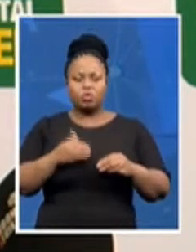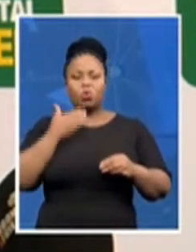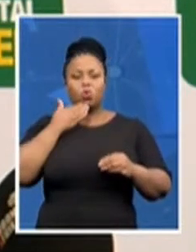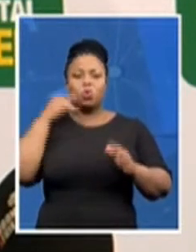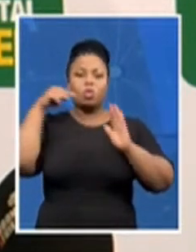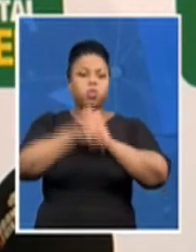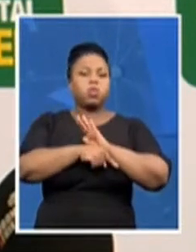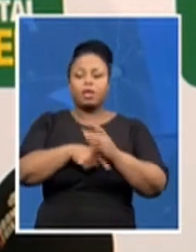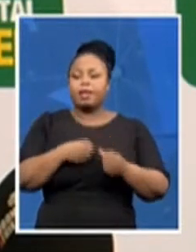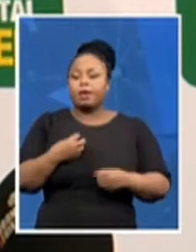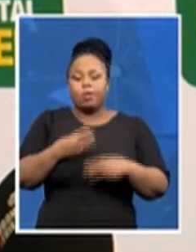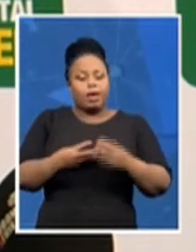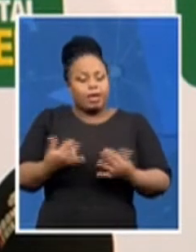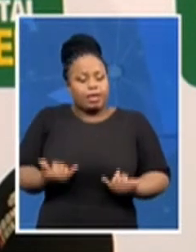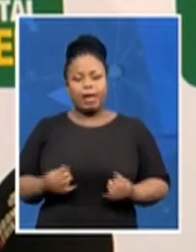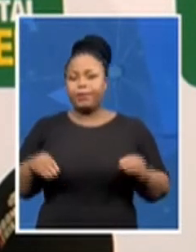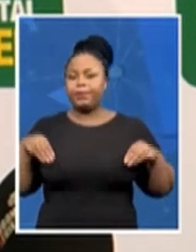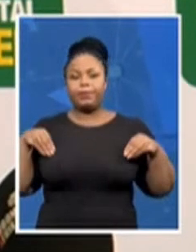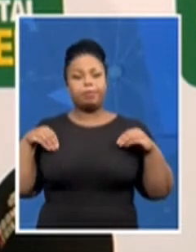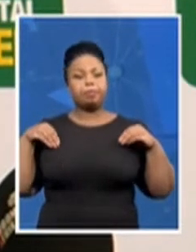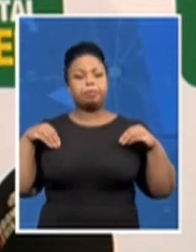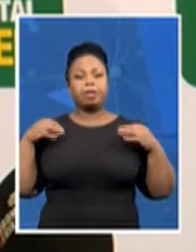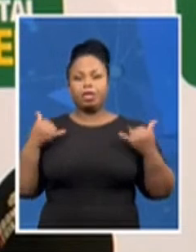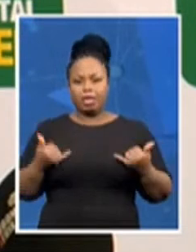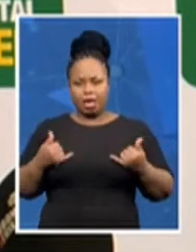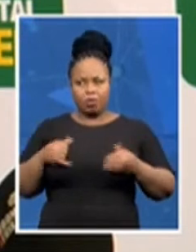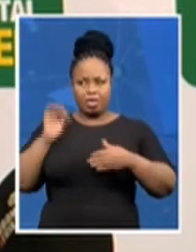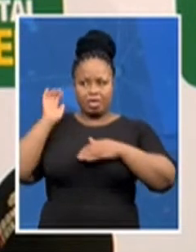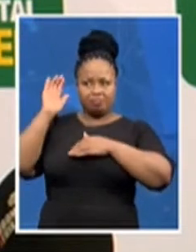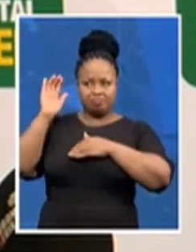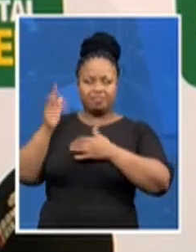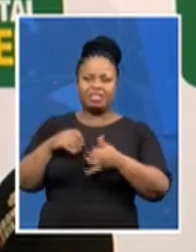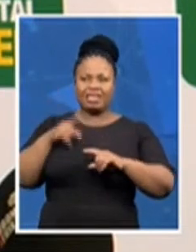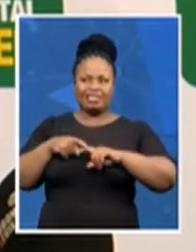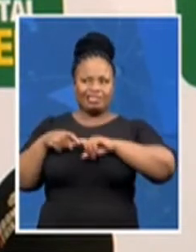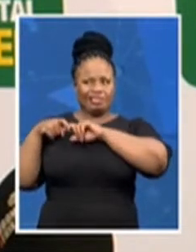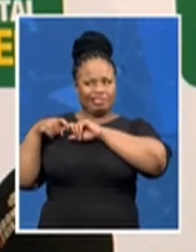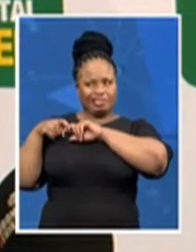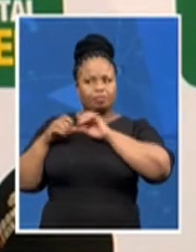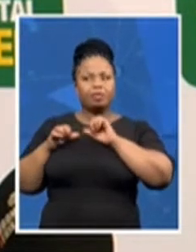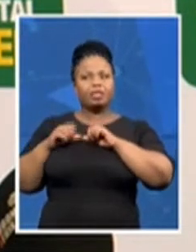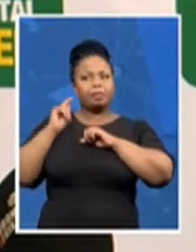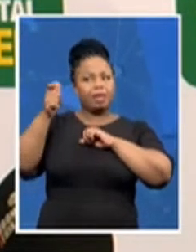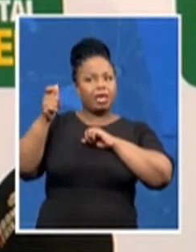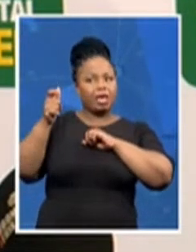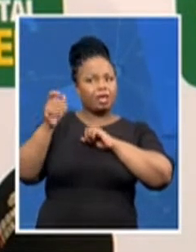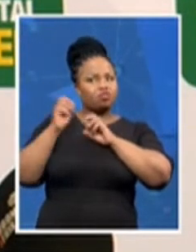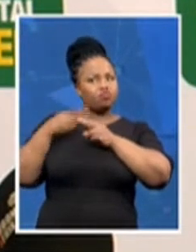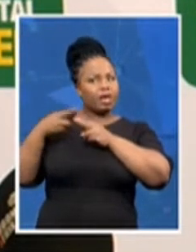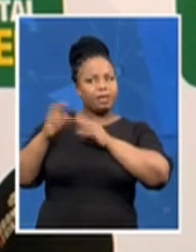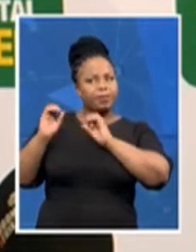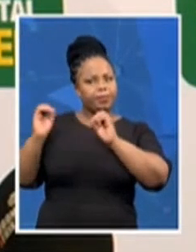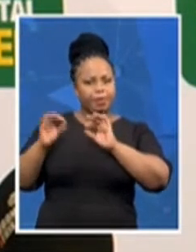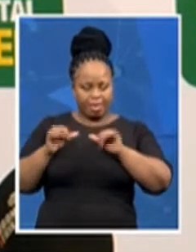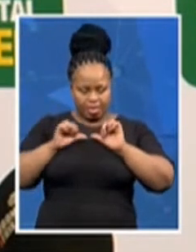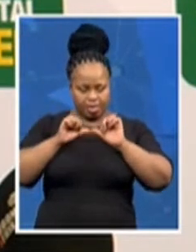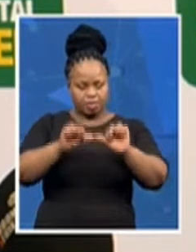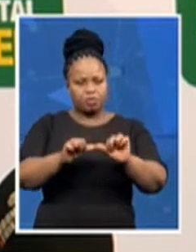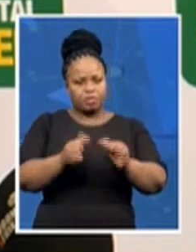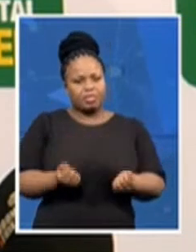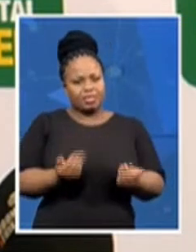to request discontinuation of services, set up a single support service at the